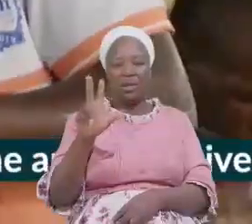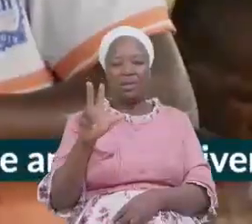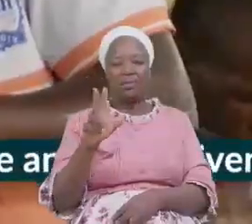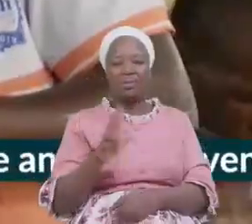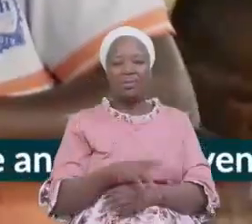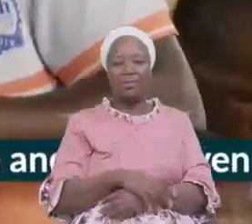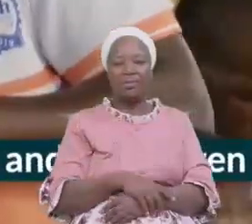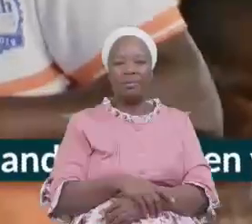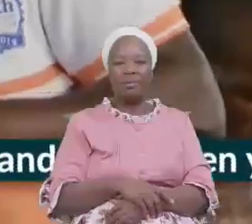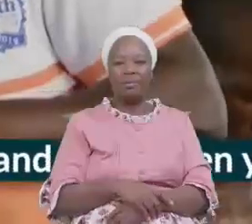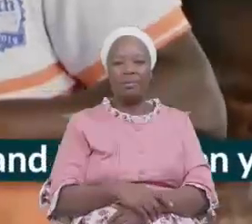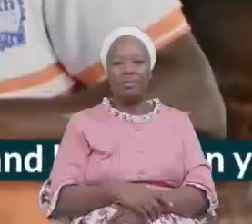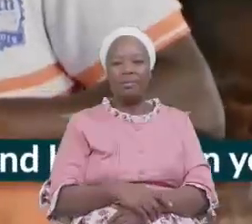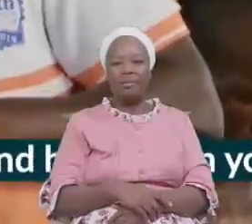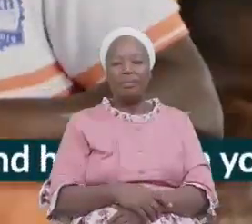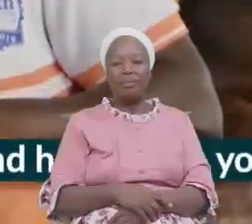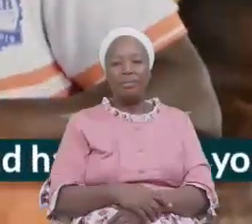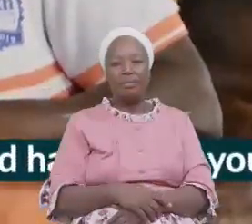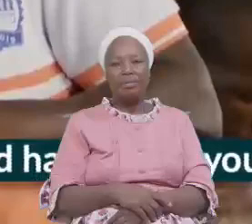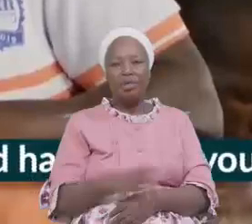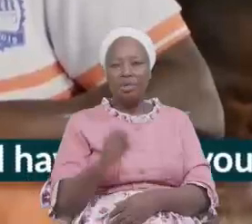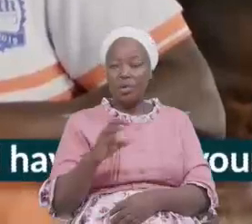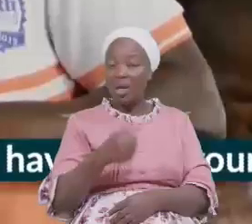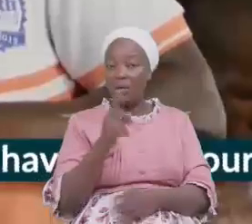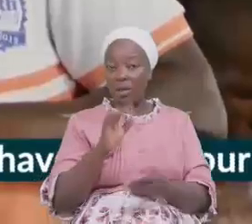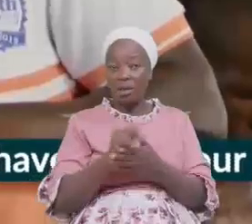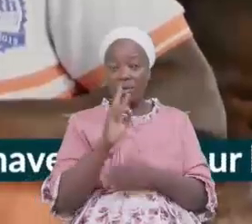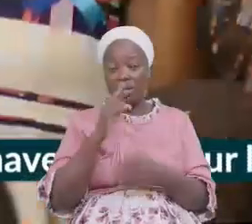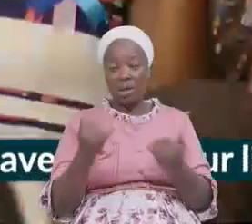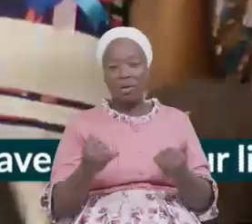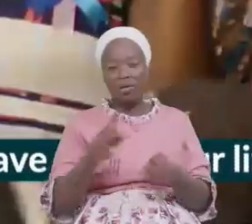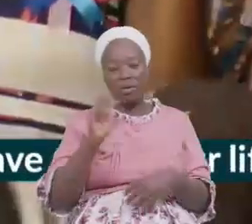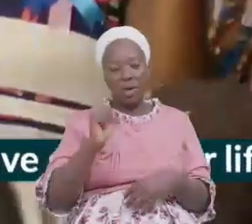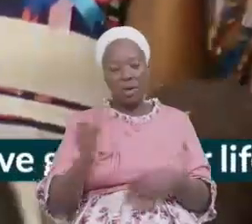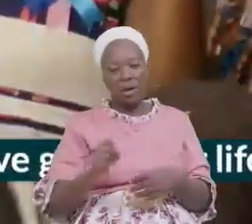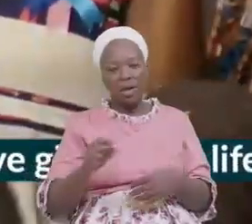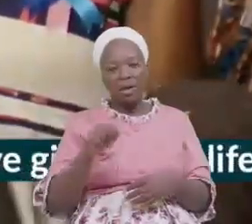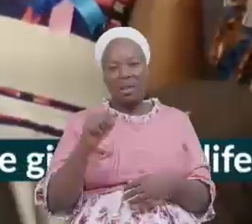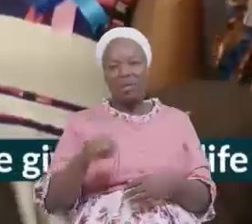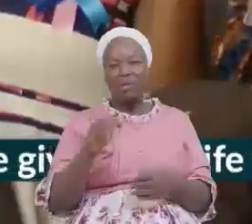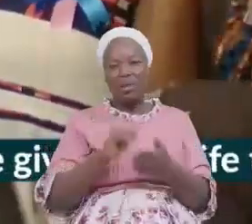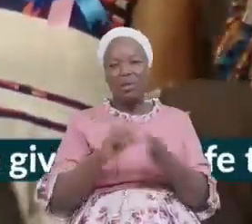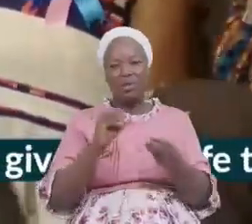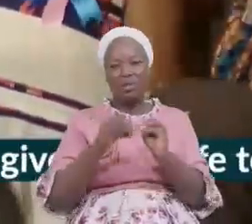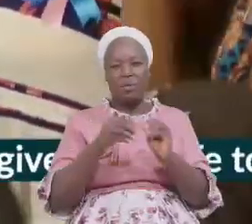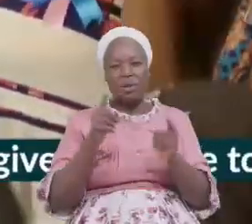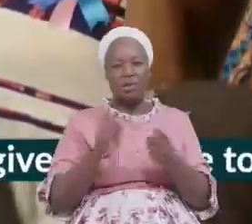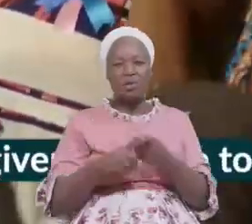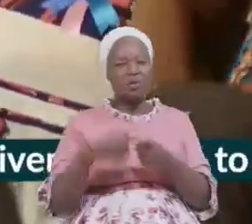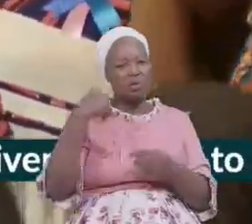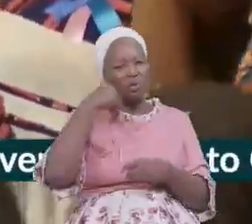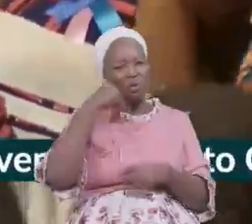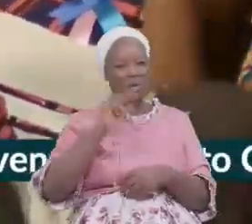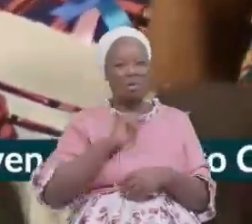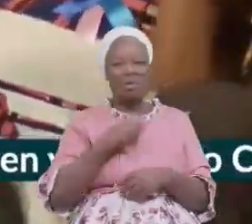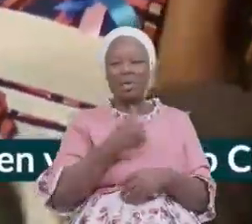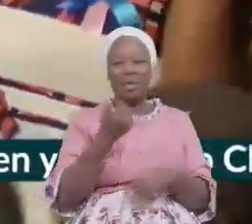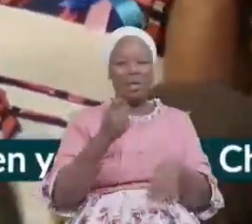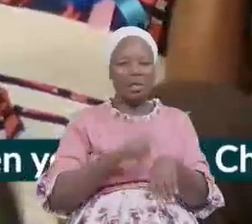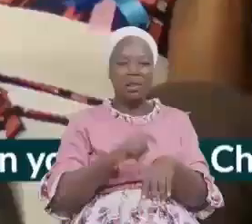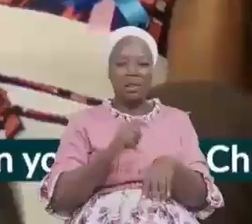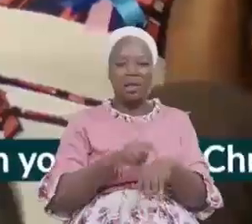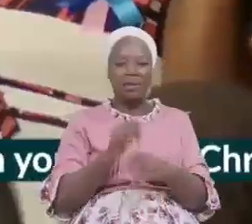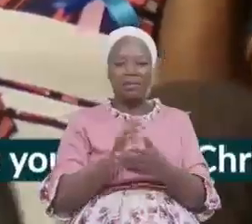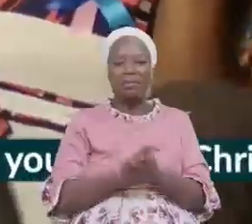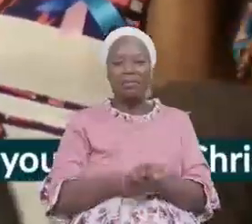449263. So globally, wherever you are, you can write that number to get to our international headquarters.